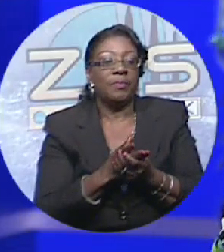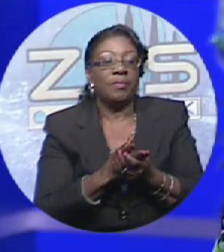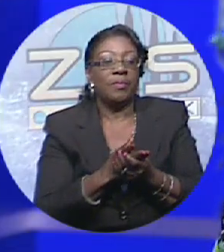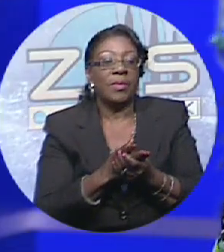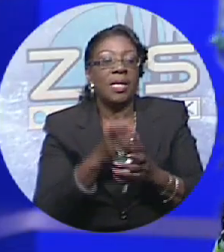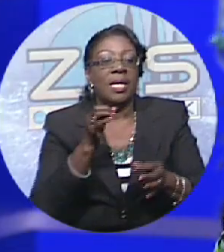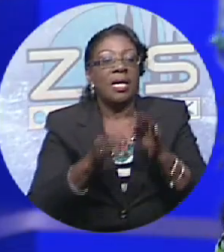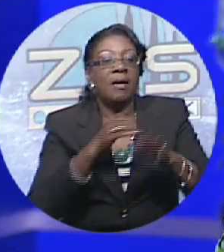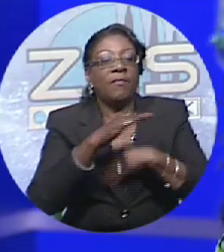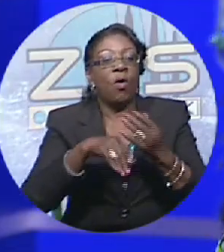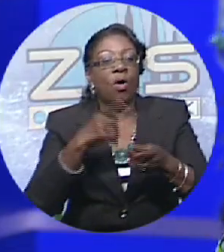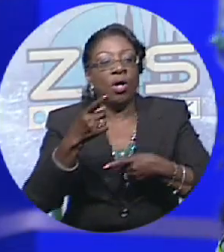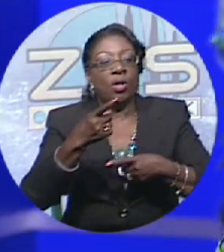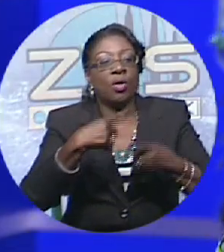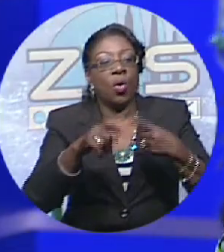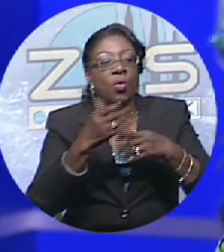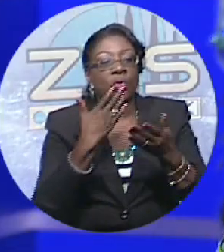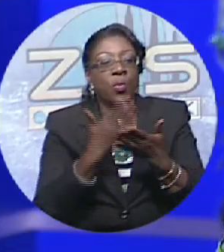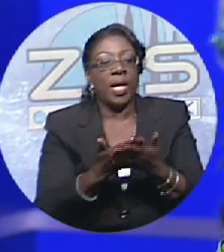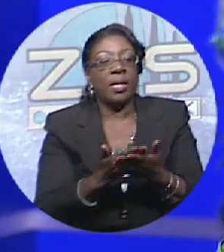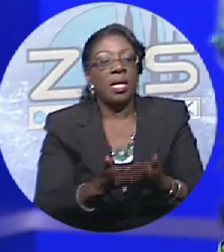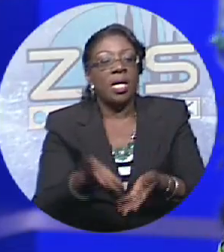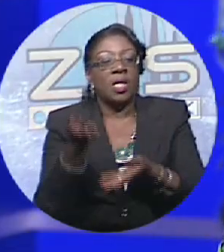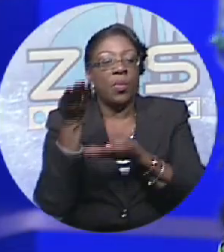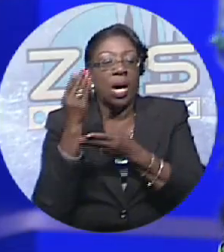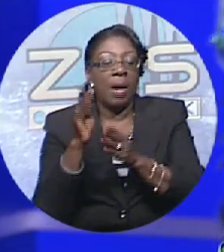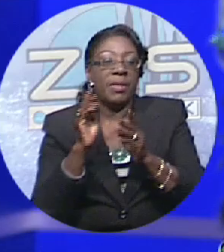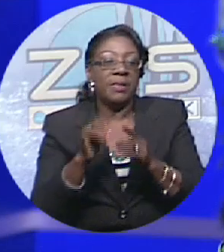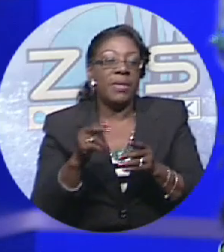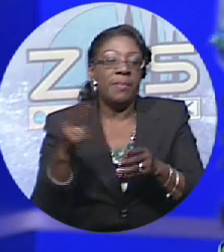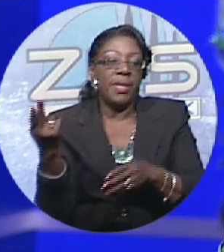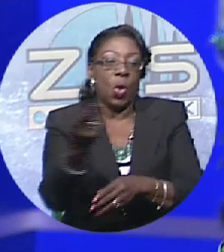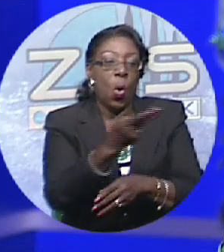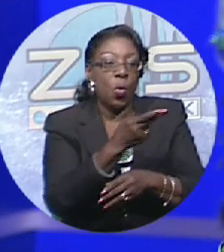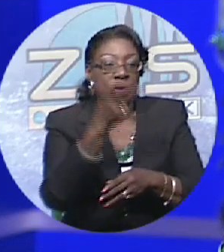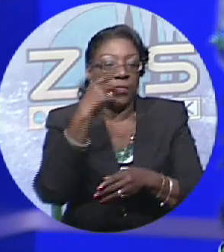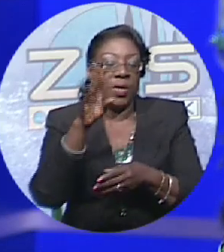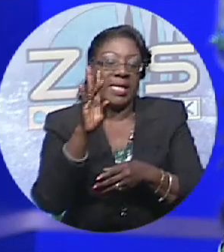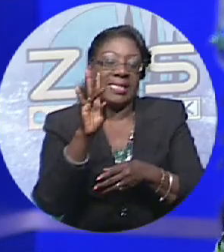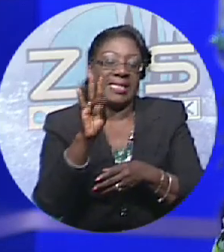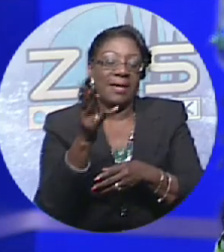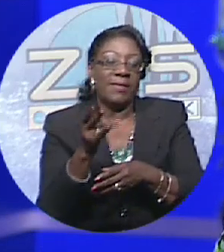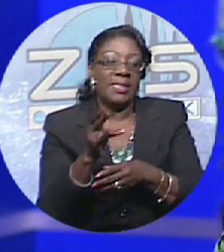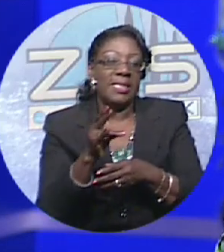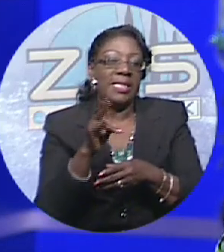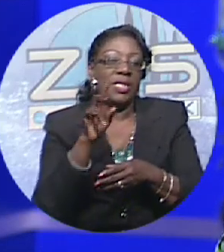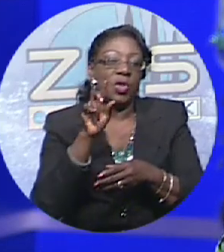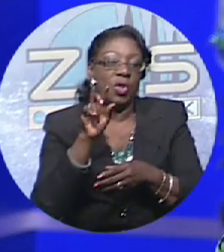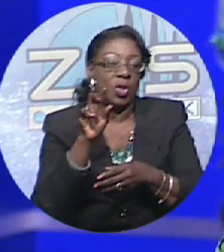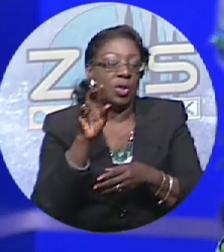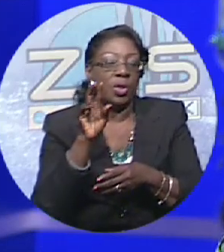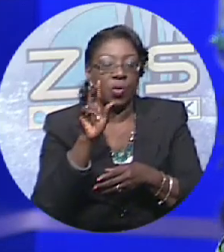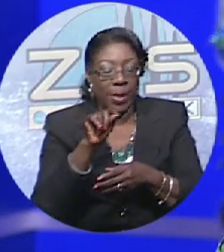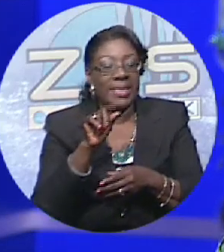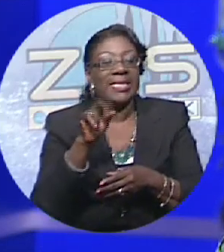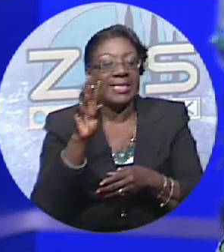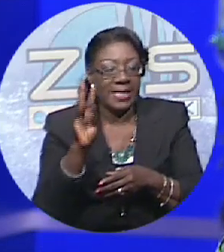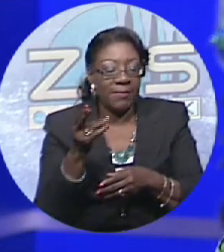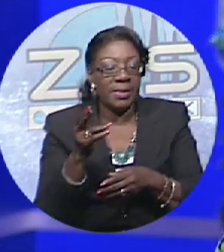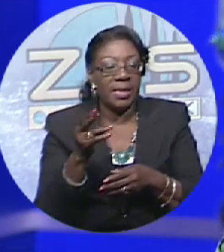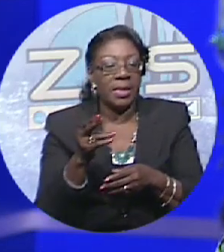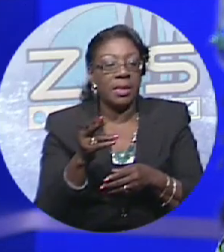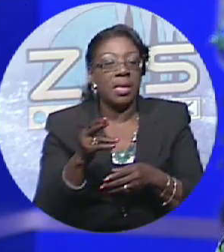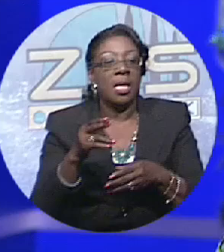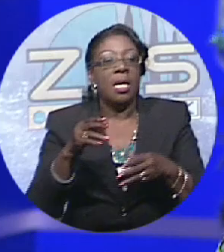all goes well, the Bahamas may be the host of the 2017 Commonwealth Youth Games. Athletes from the Commonwealth will participate